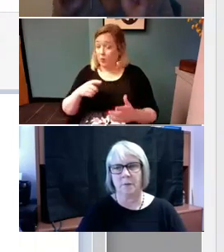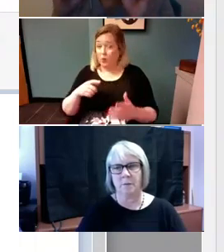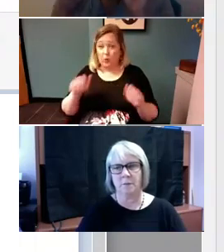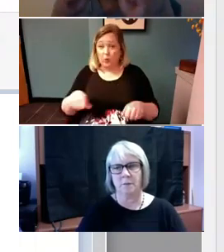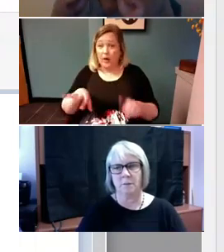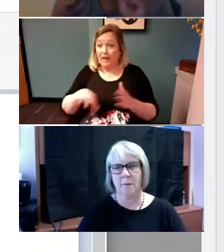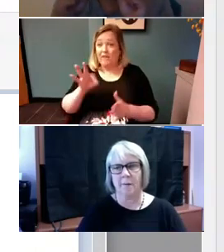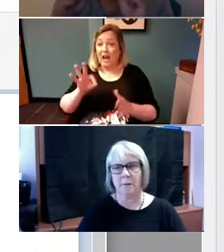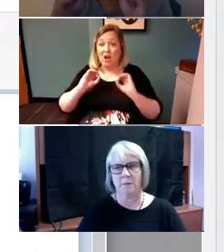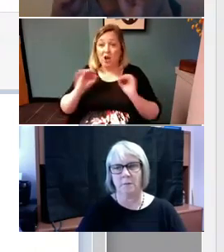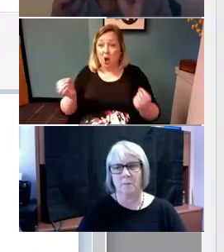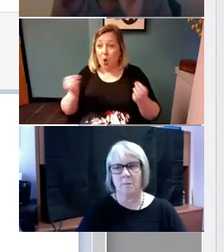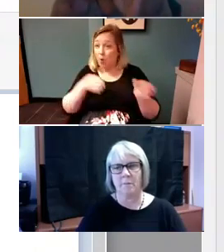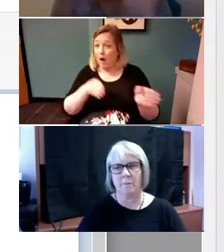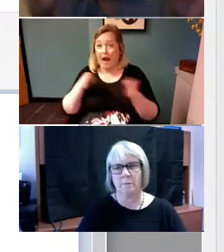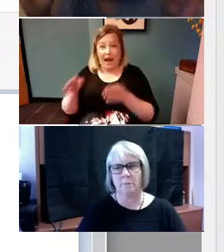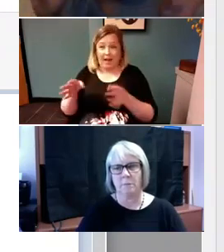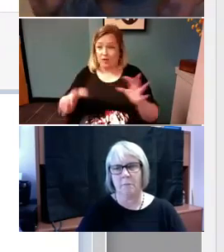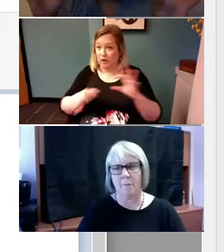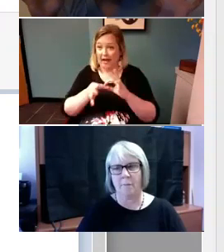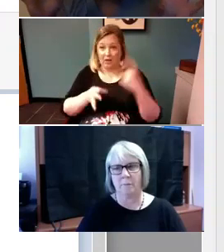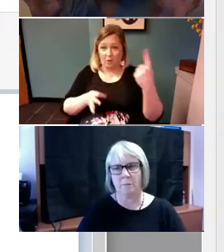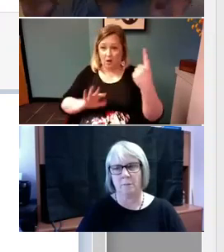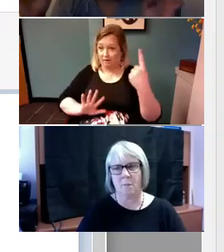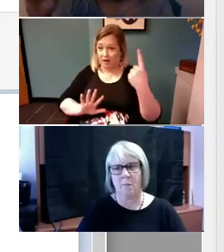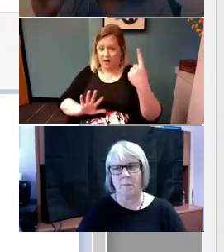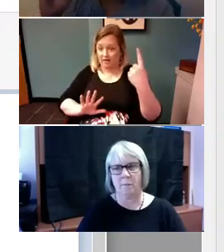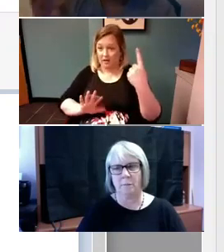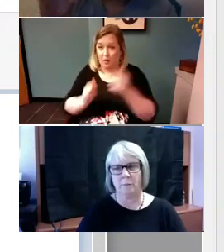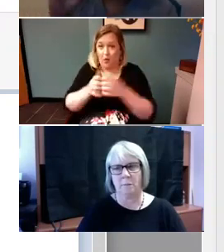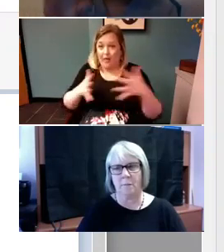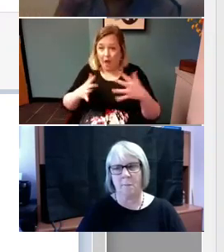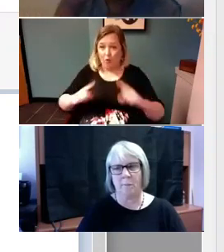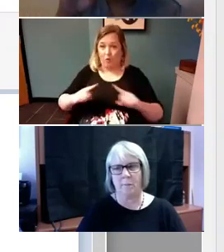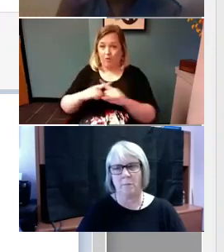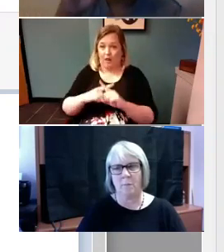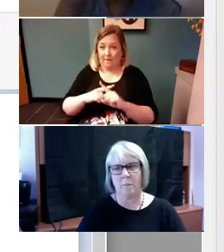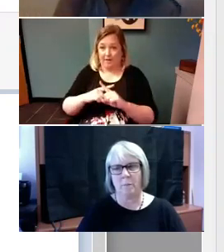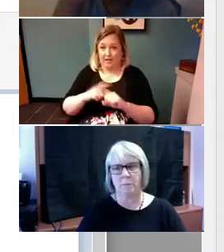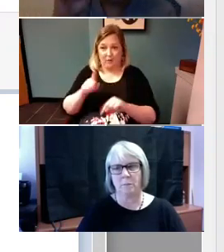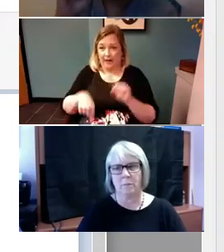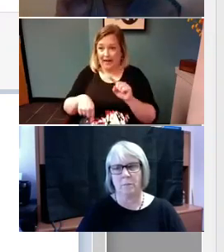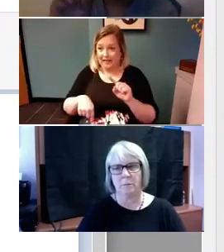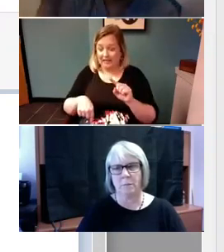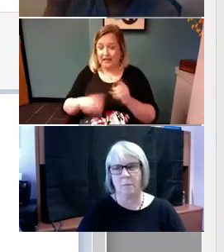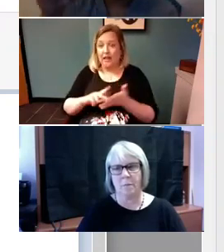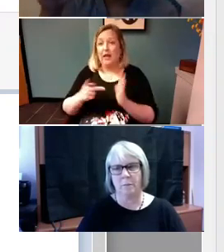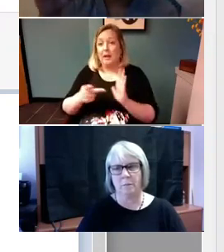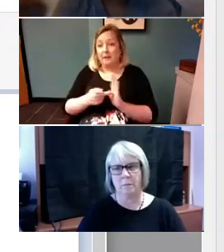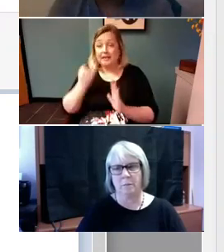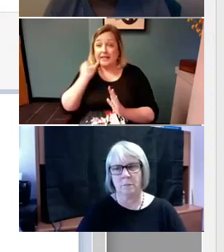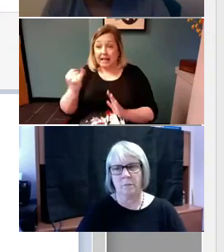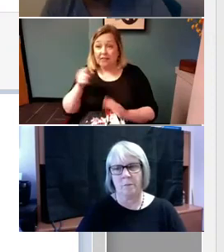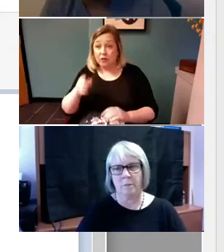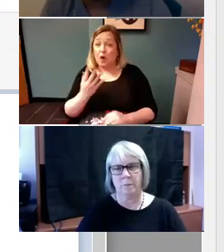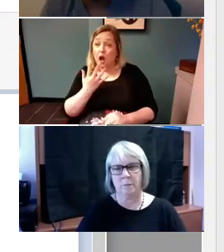to 1 such that there are no overlapping edges. So in order to color this particular graph, notice